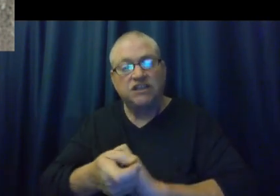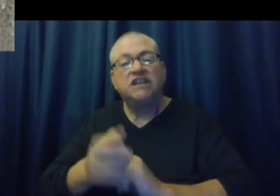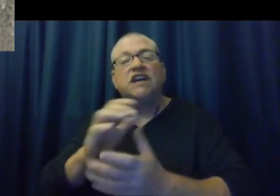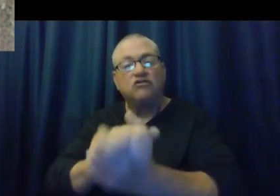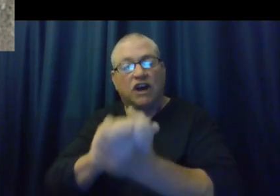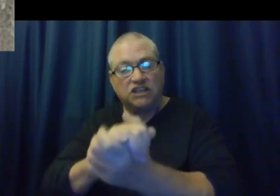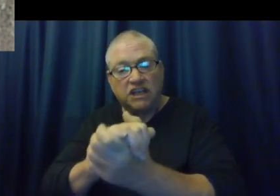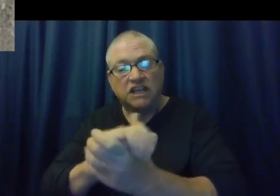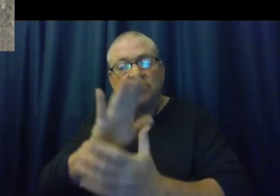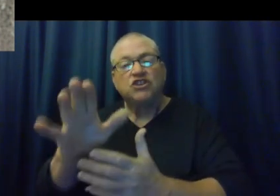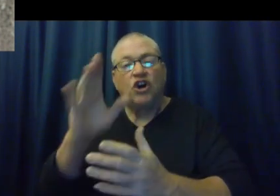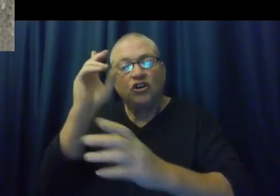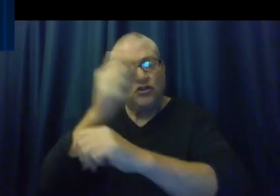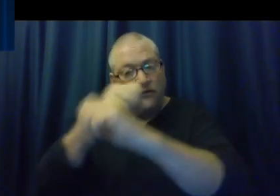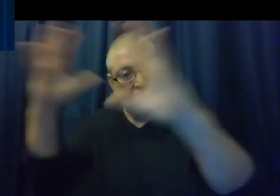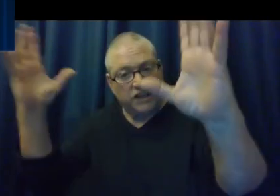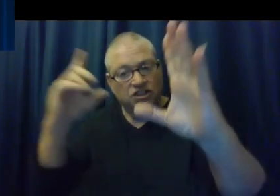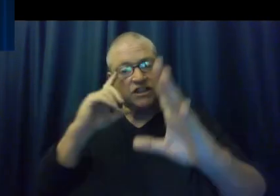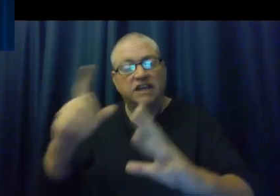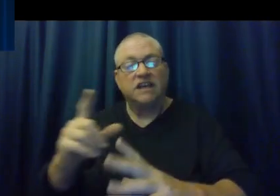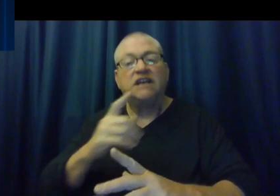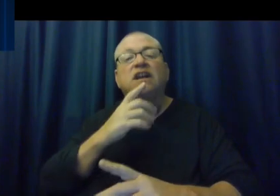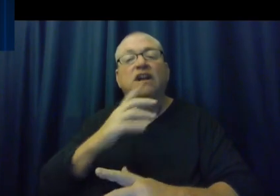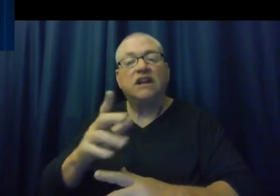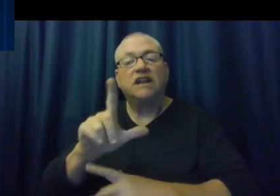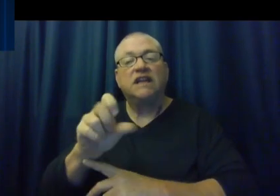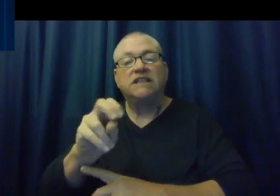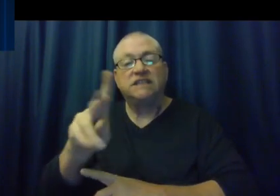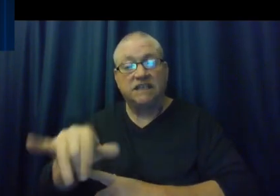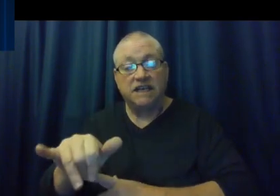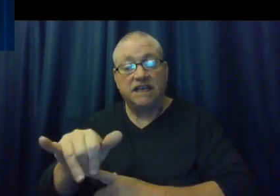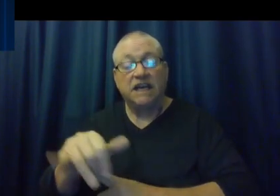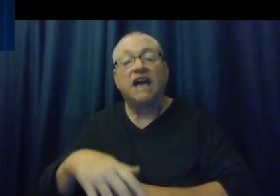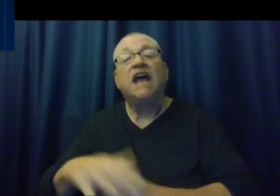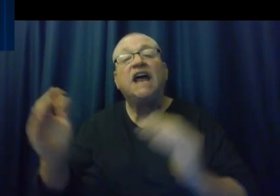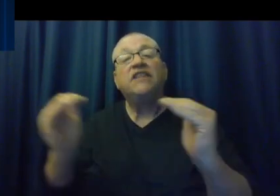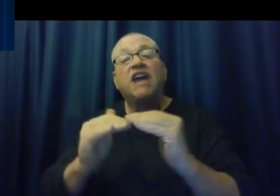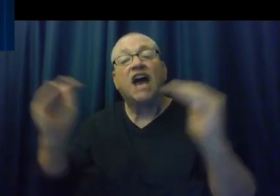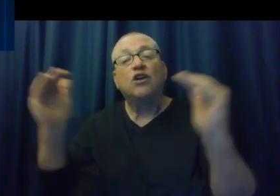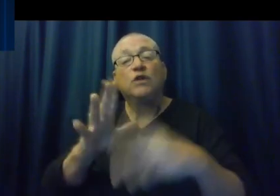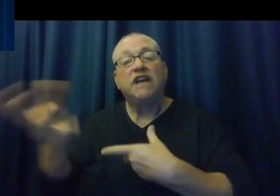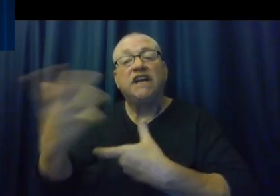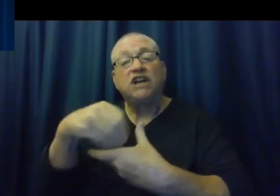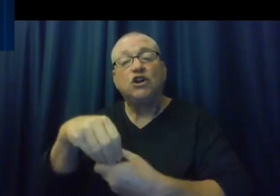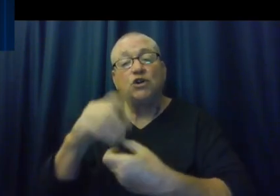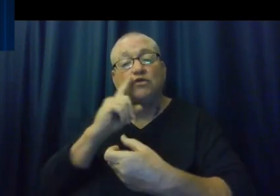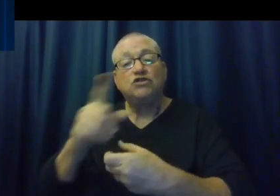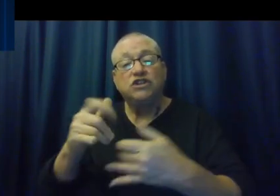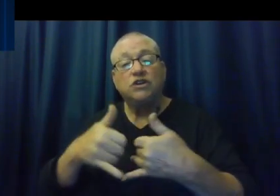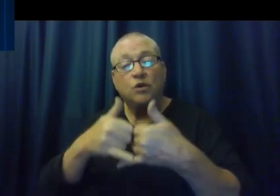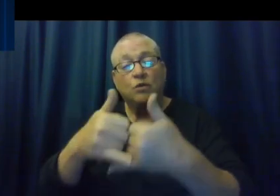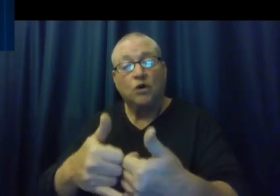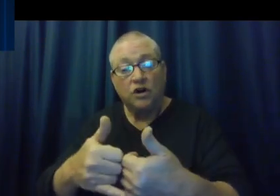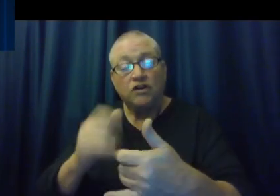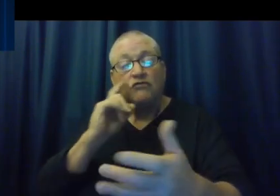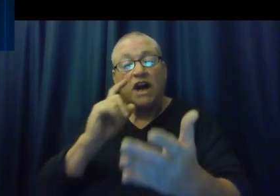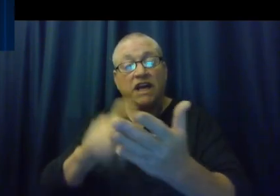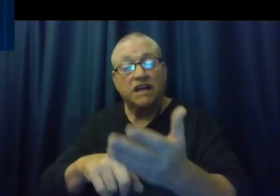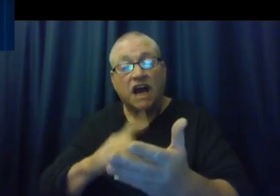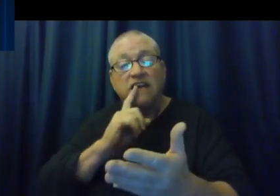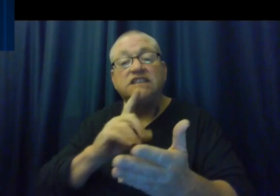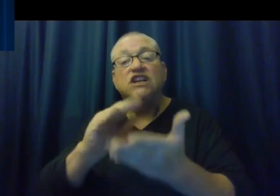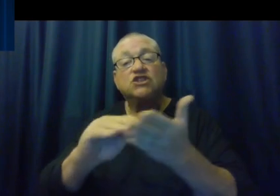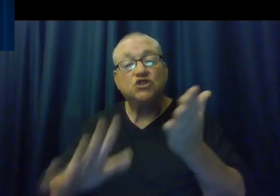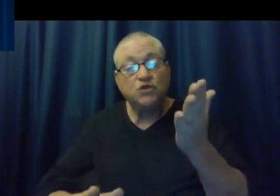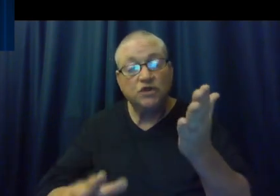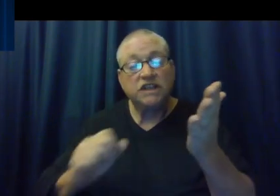and collaboration, Lindsay. The Equity and Inclusion Award recognizes a staff, student, or faculty member